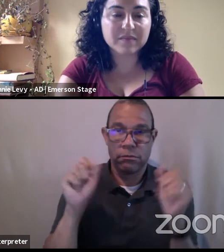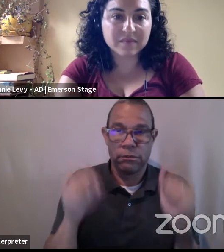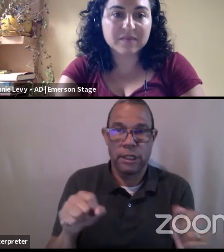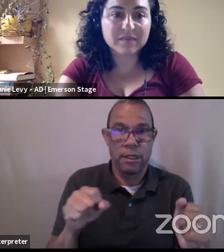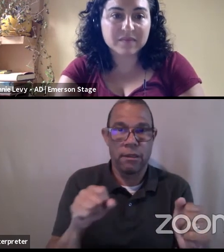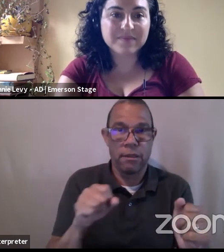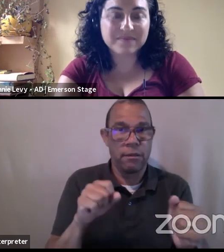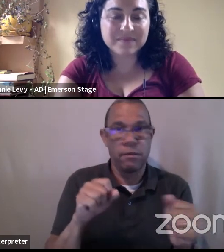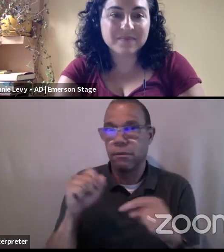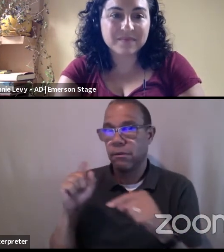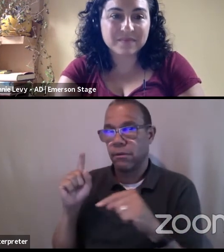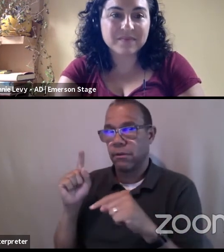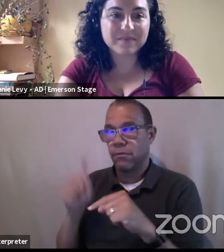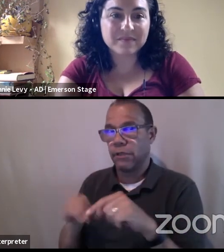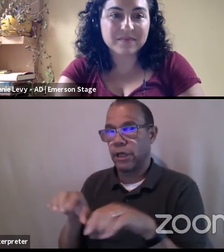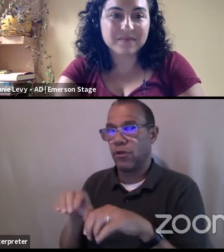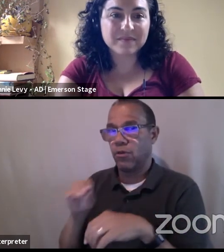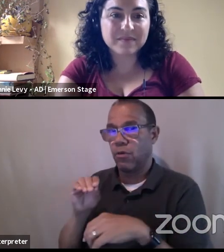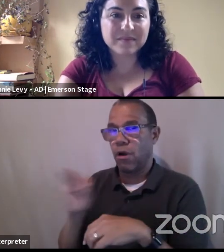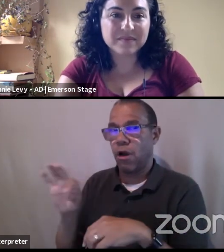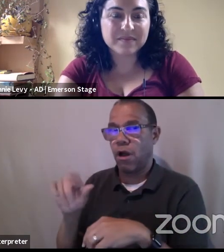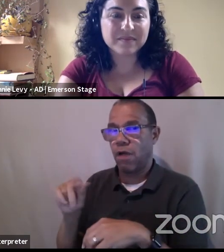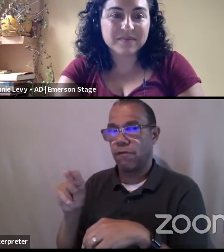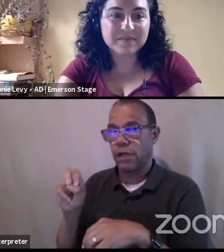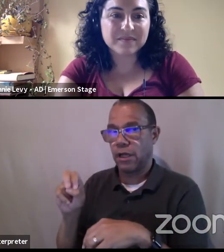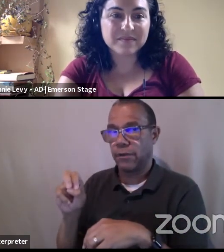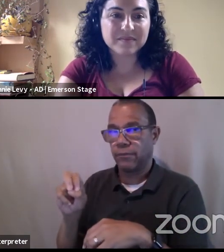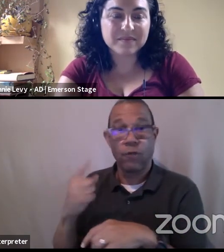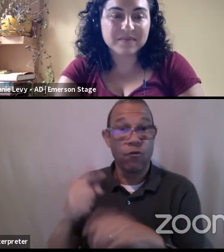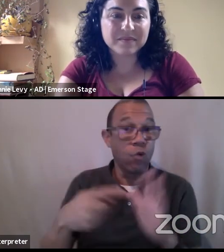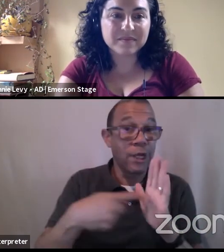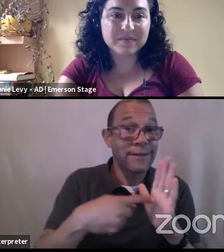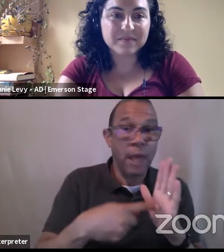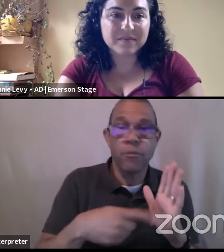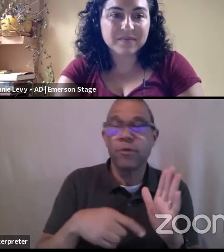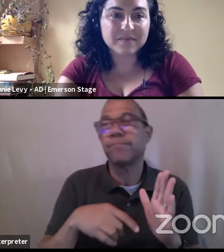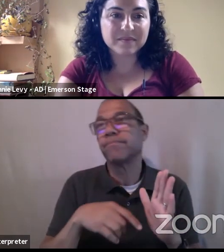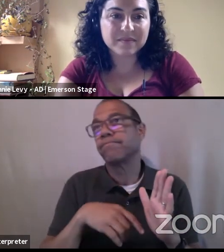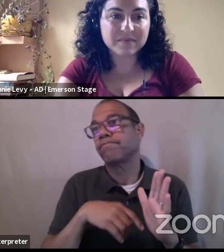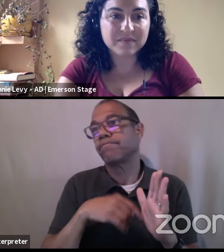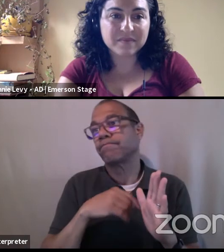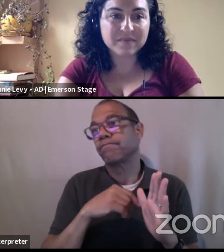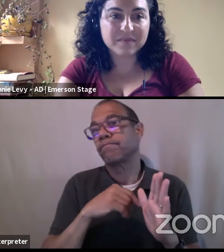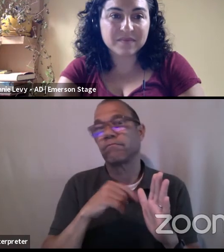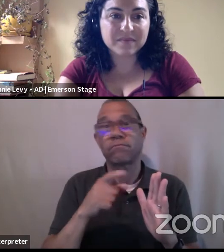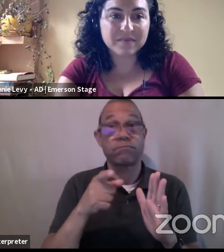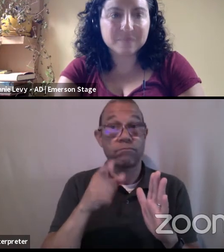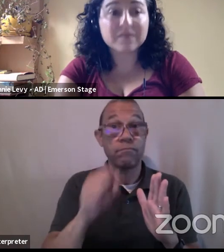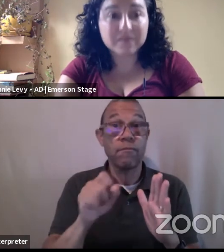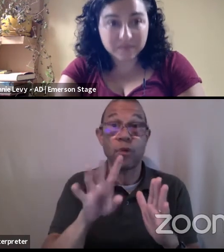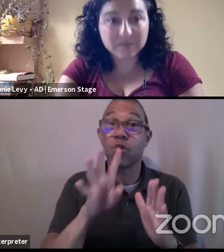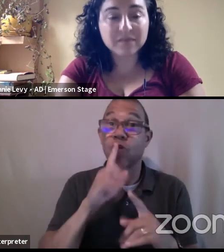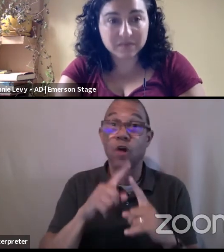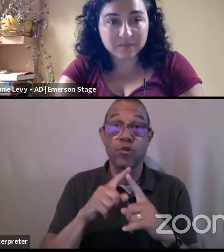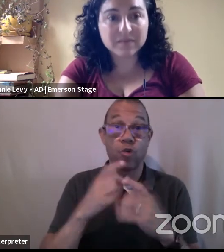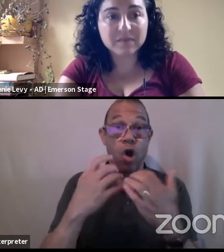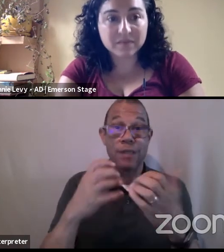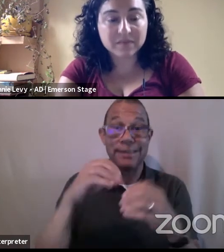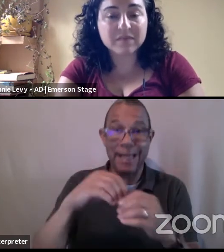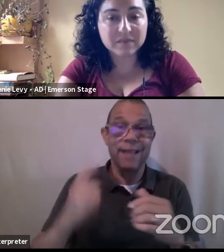offline with, uh, some things, for example, you can, uh, you can talk to the audience in theater.